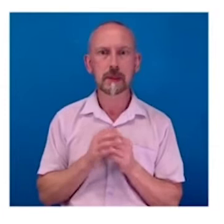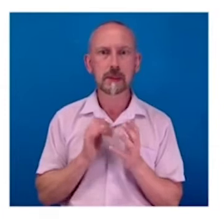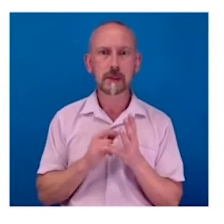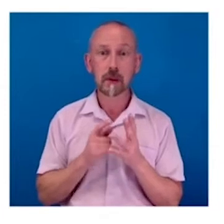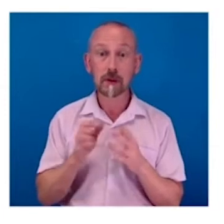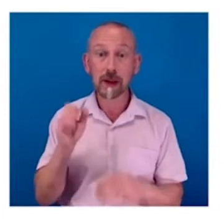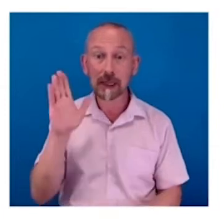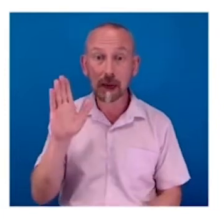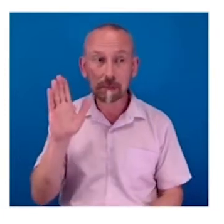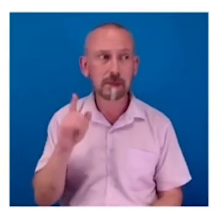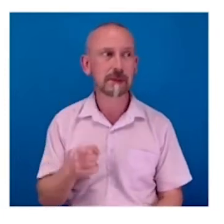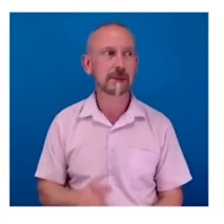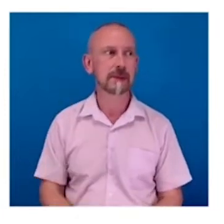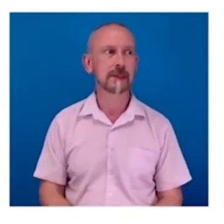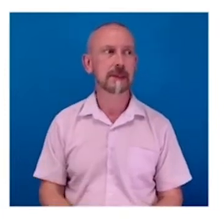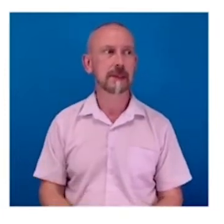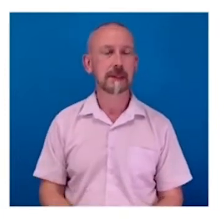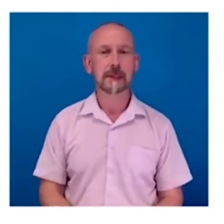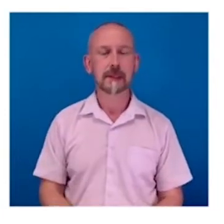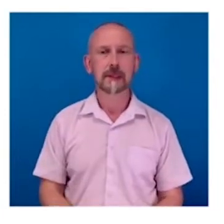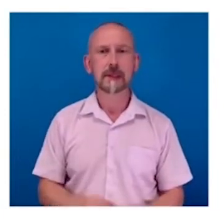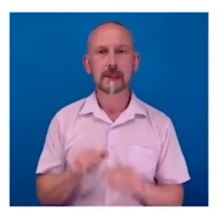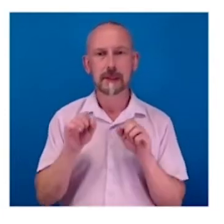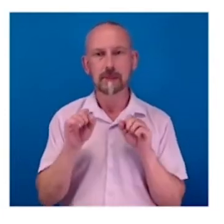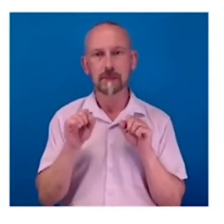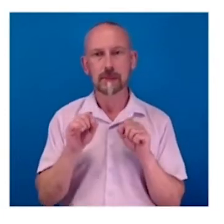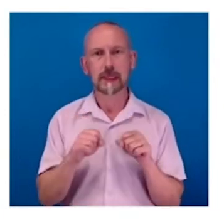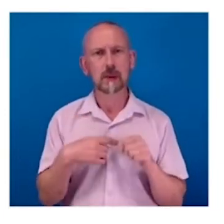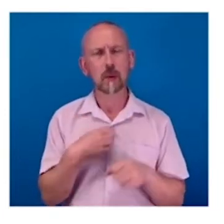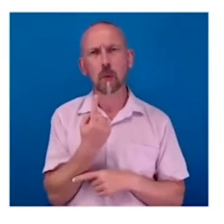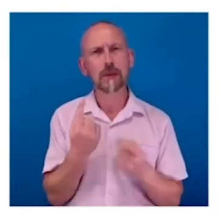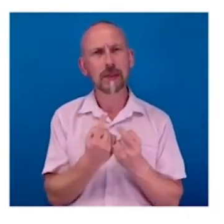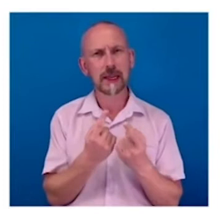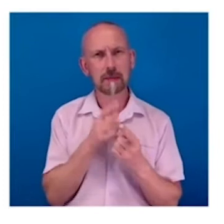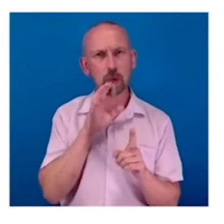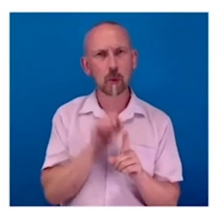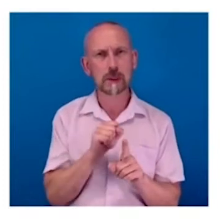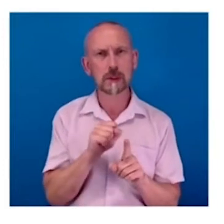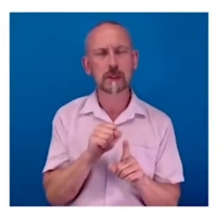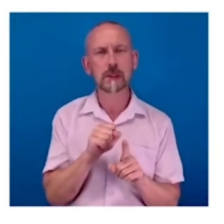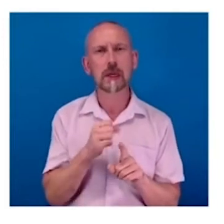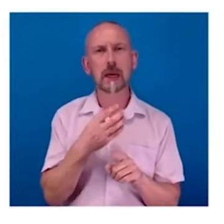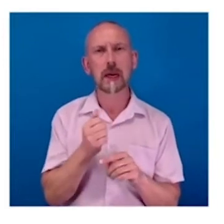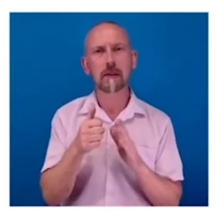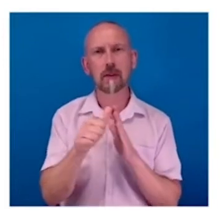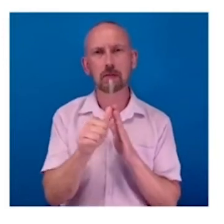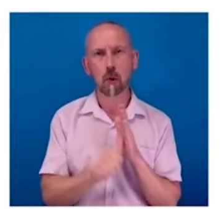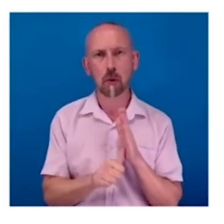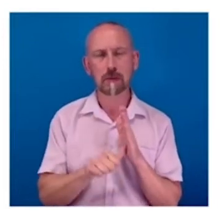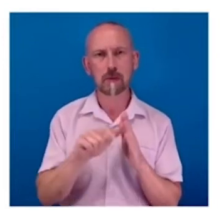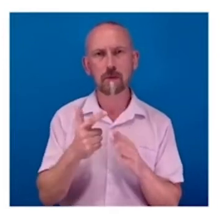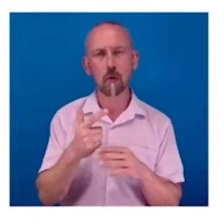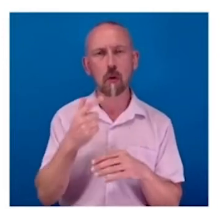one trend we've noticed, I think we do have various programs, and for one program which is our computer program for blind